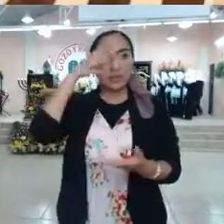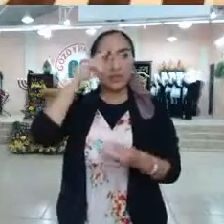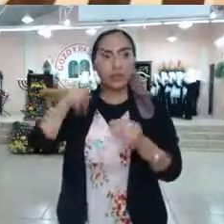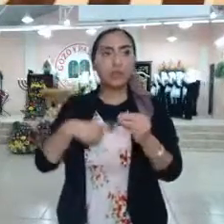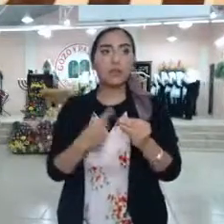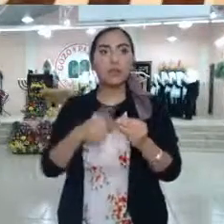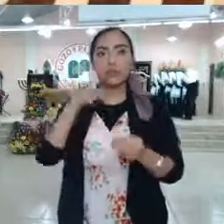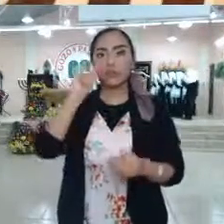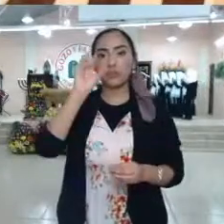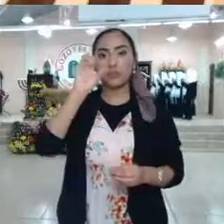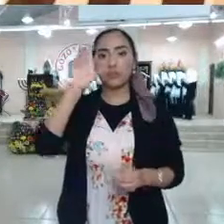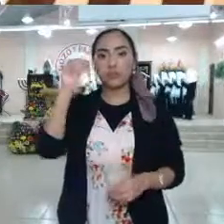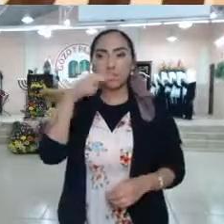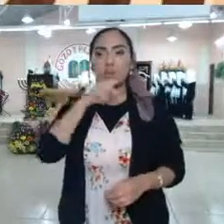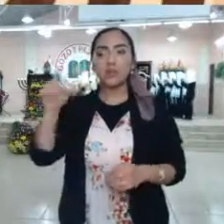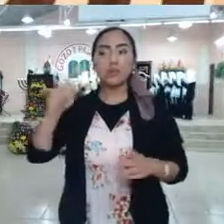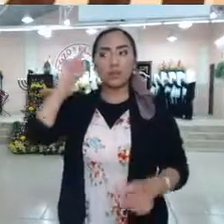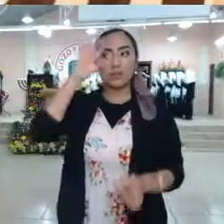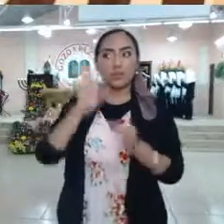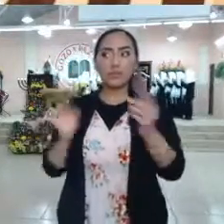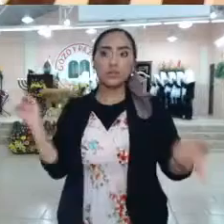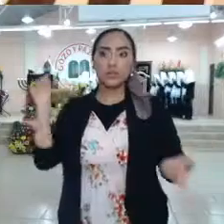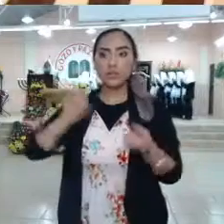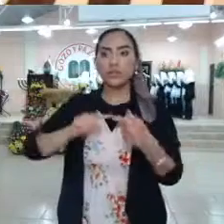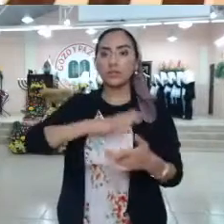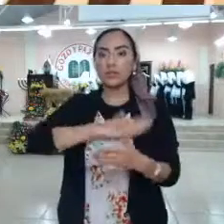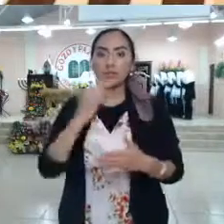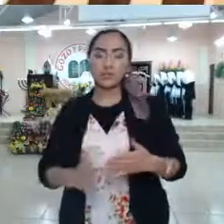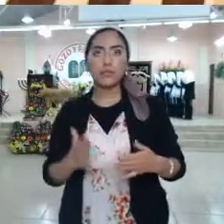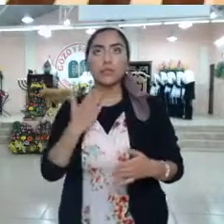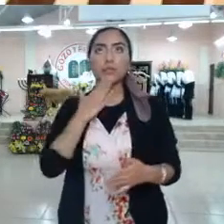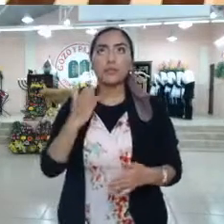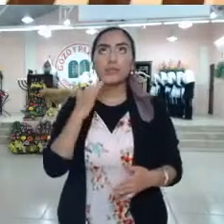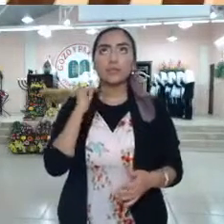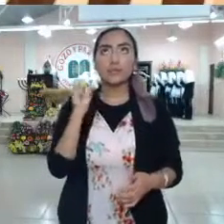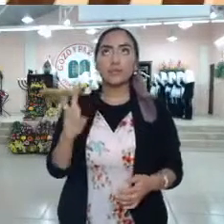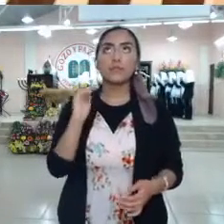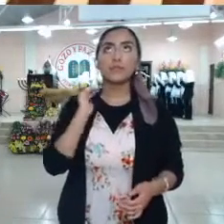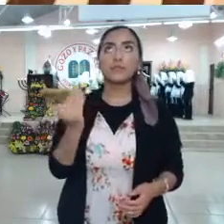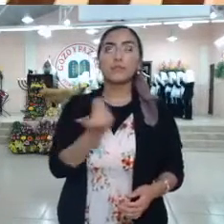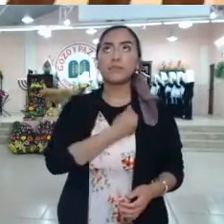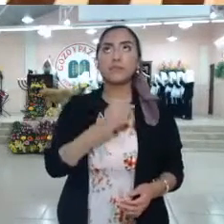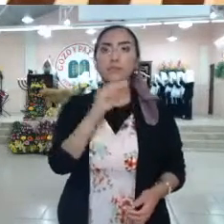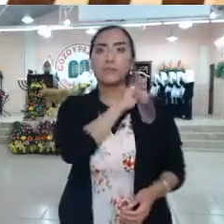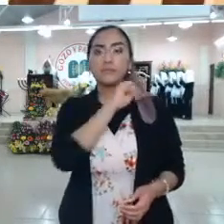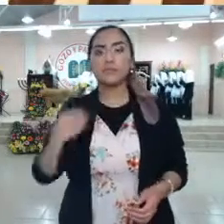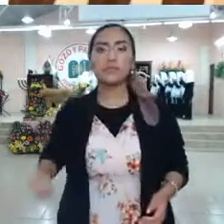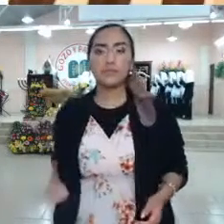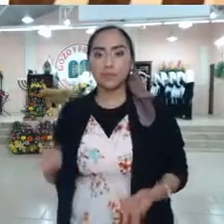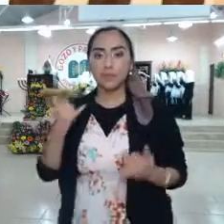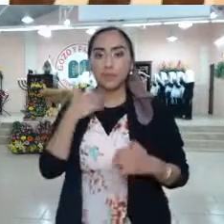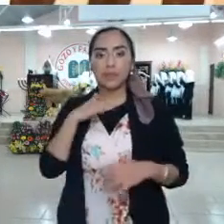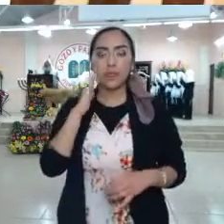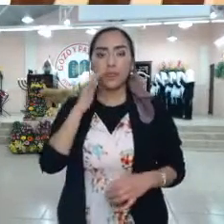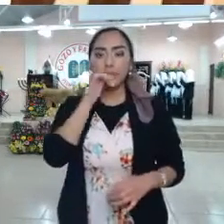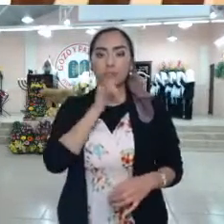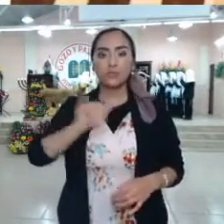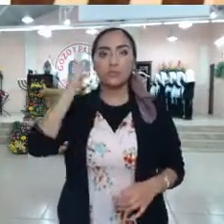where they Que se have learned mantengan Torah, and may fieles they hasta el stay final. loyal till the end. Toda Gabá Yahshua, Thank you so nuestro much, Mesías. Joshua or Tocaremos el Messiah. shofar